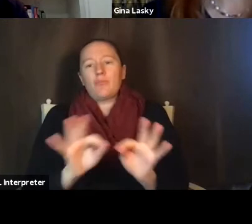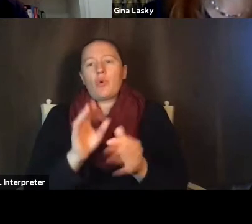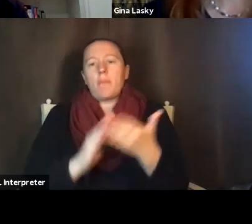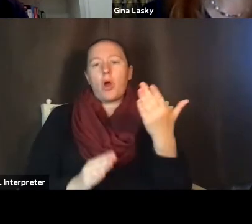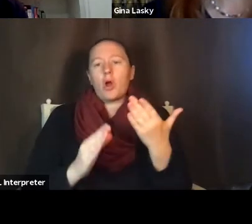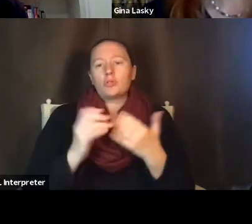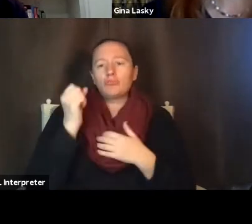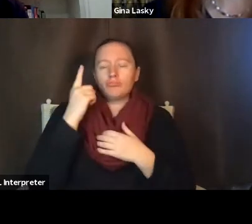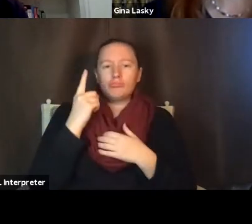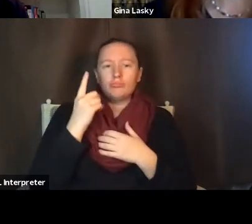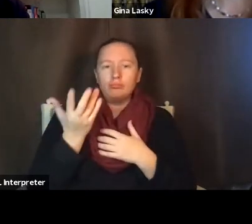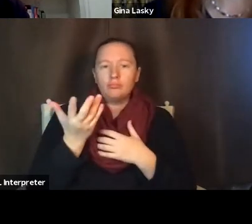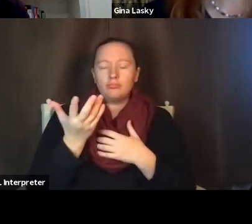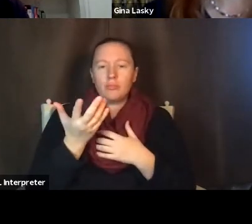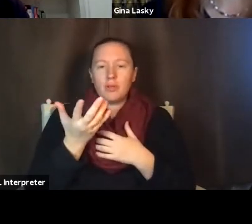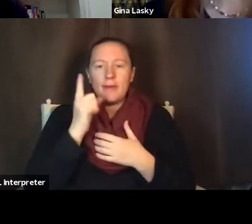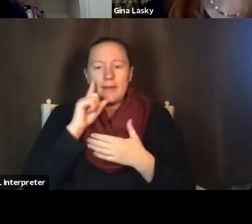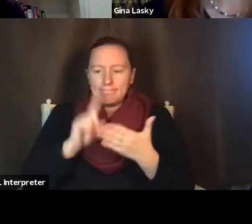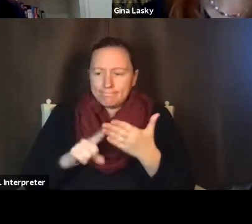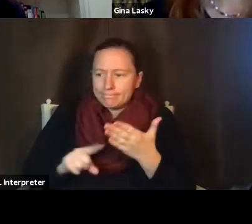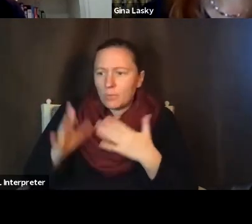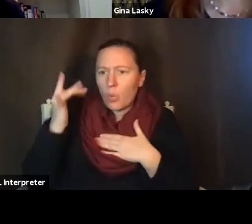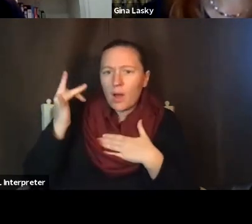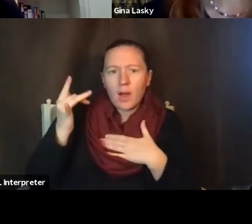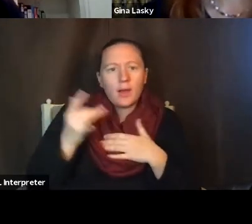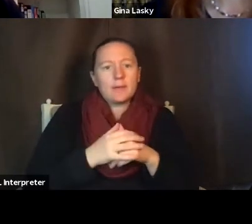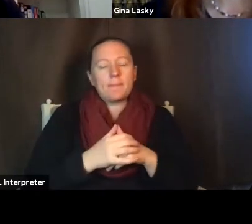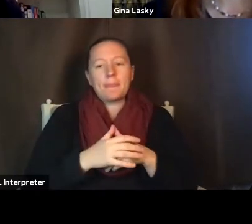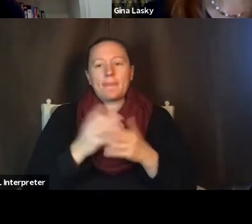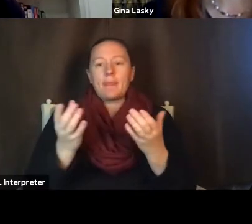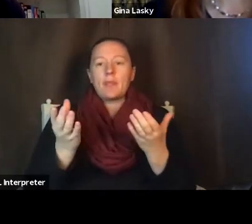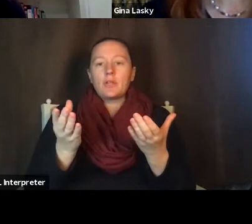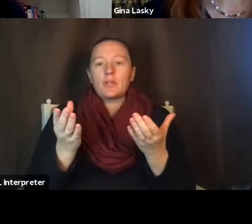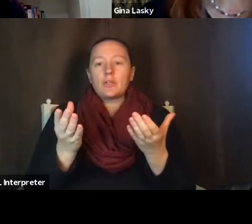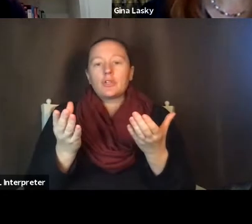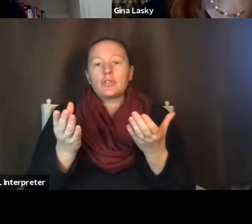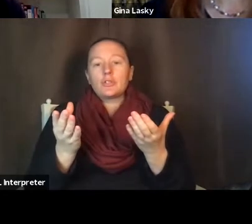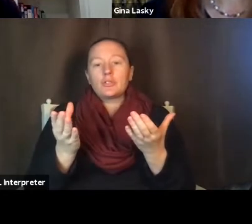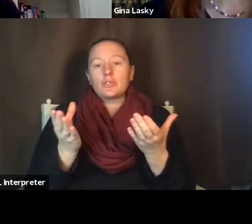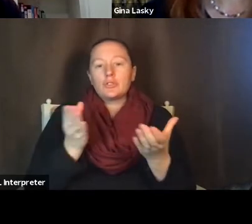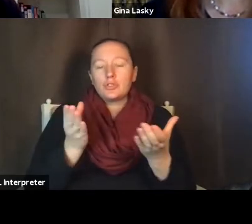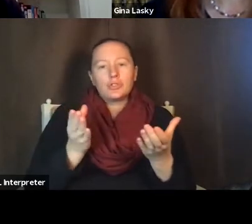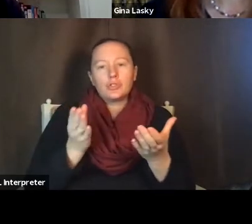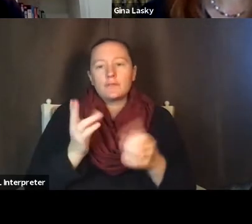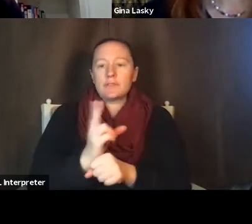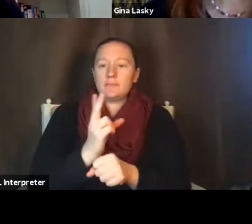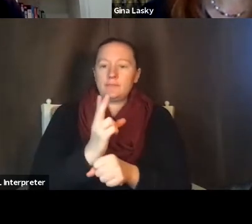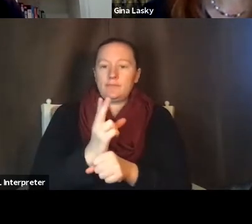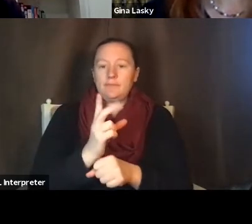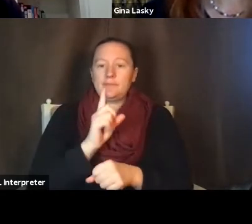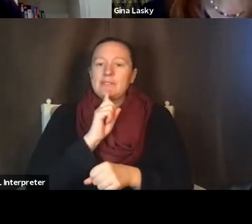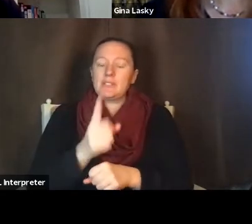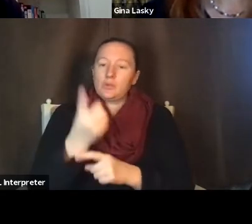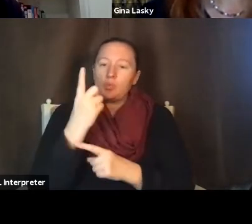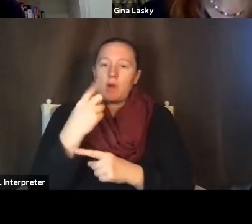and to explore. So service penetration is one access measure we use to understand whether